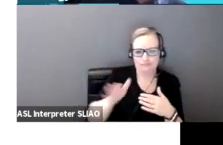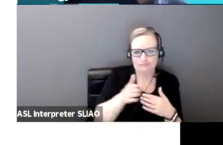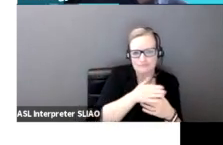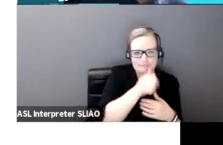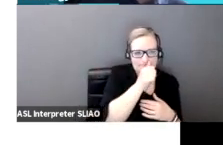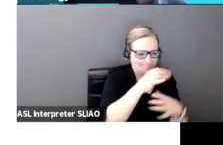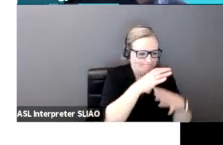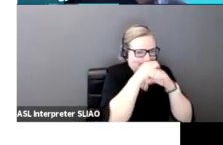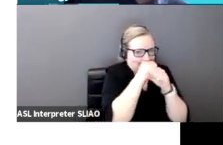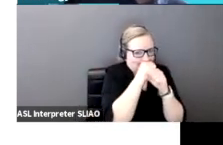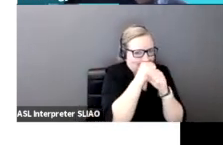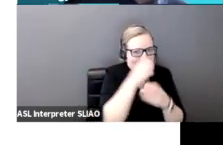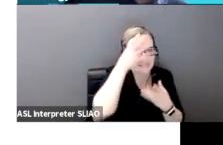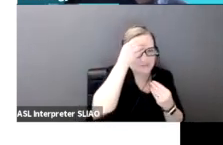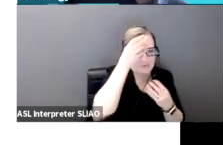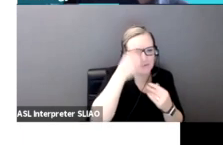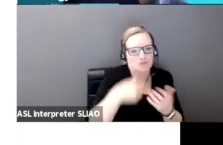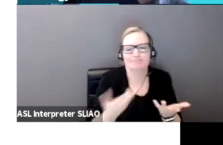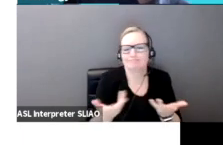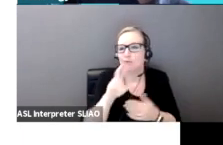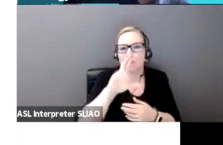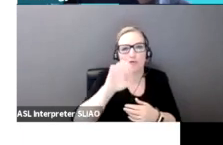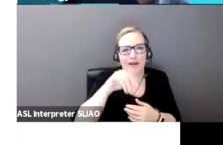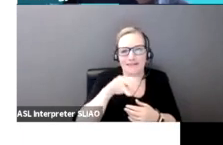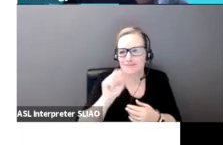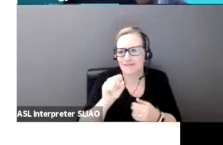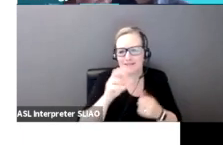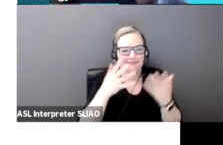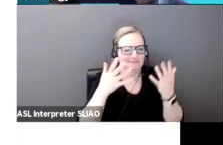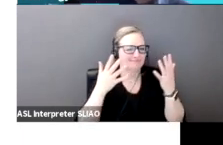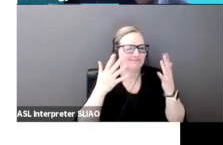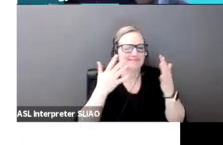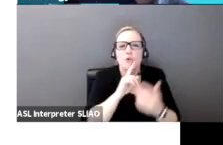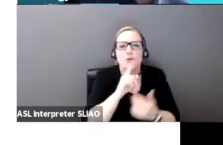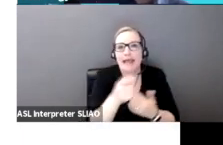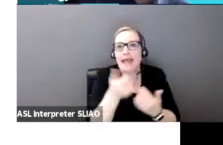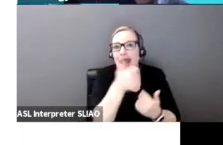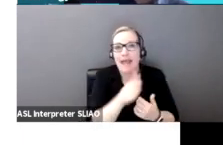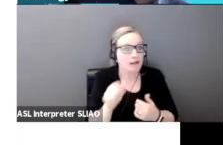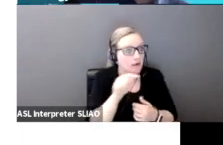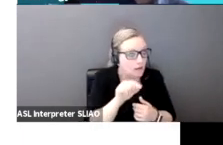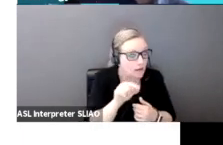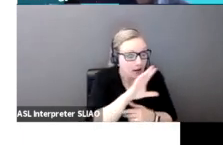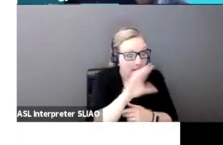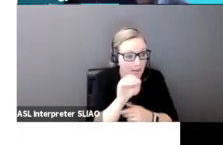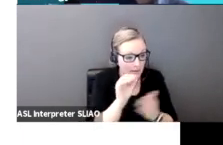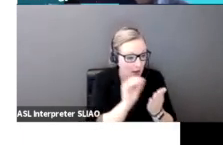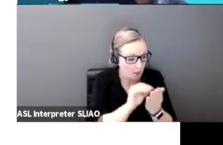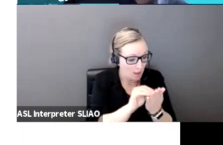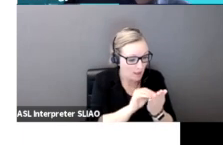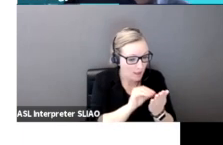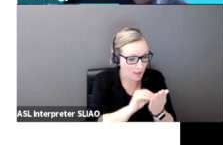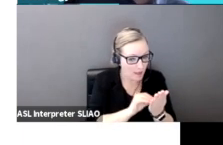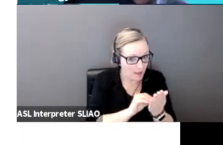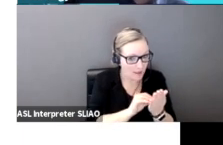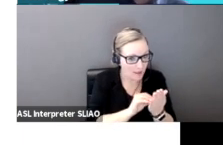Secret formulae, compositions, recipes, and anything where if you wrote it down on a piece of paper, you would